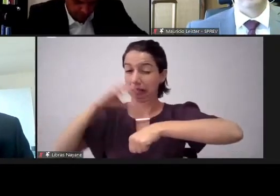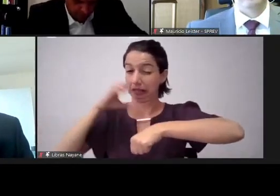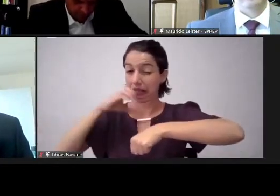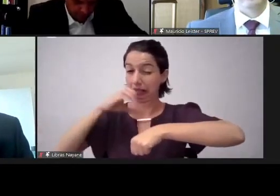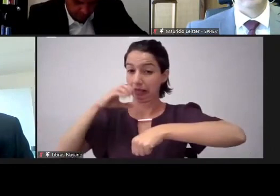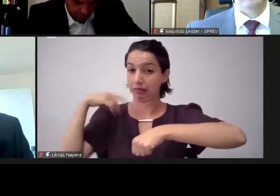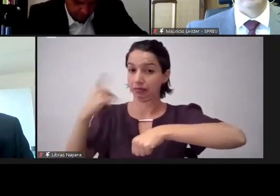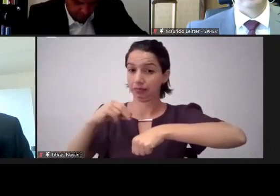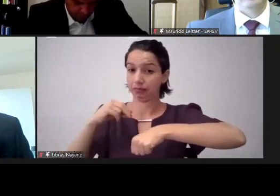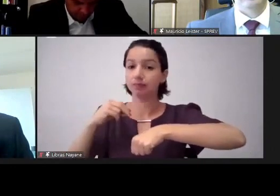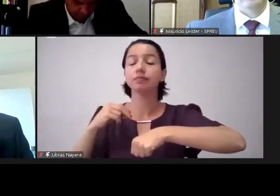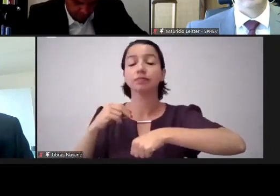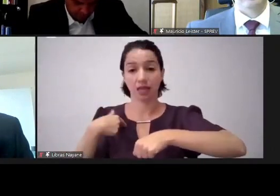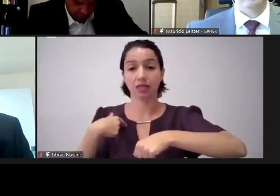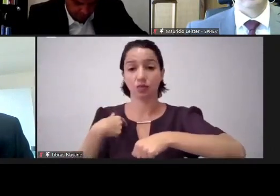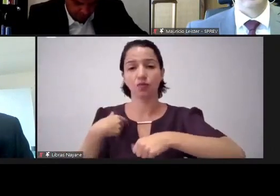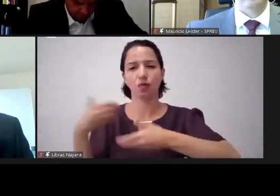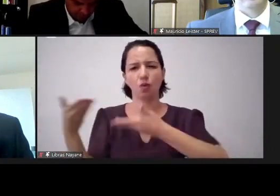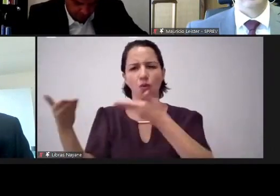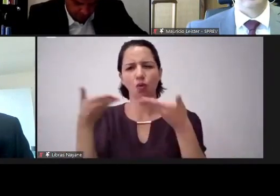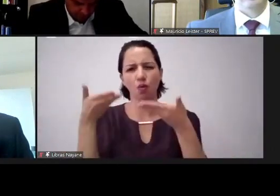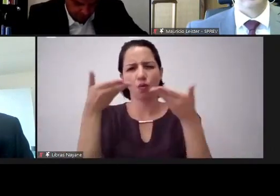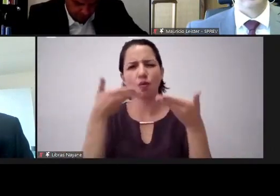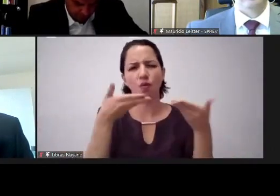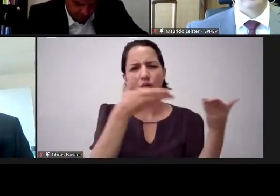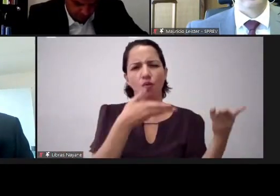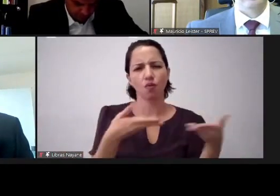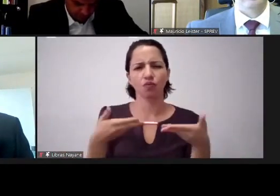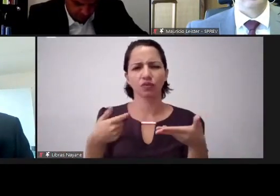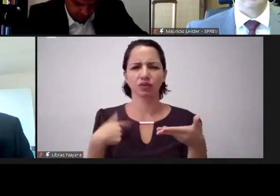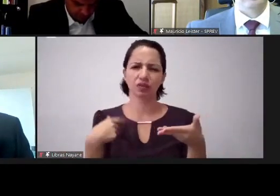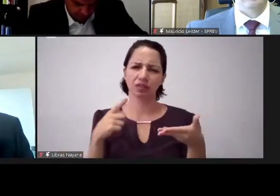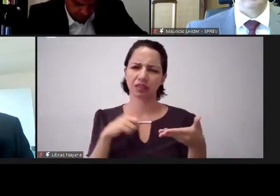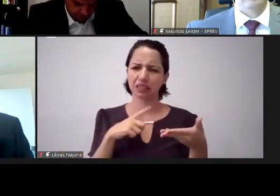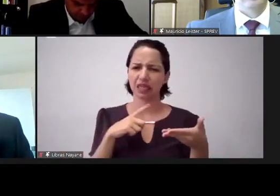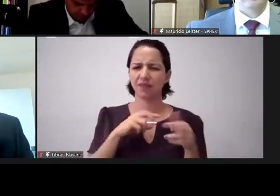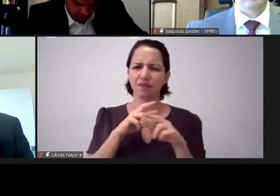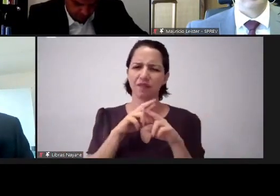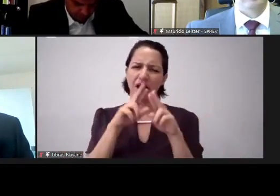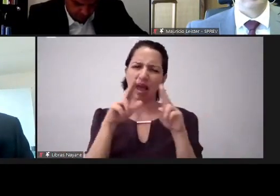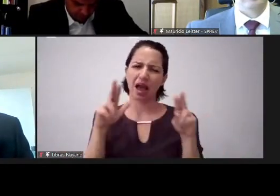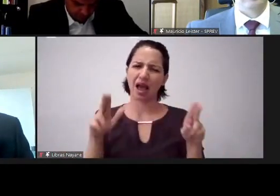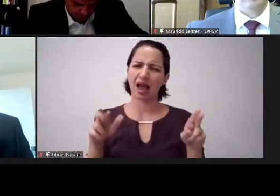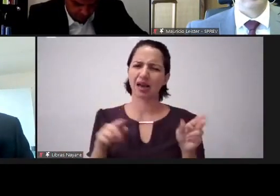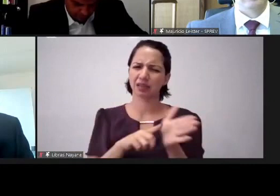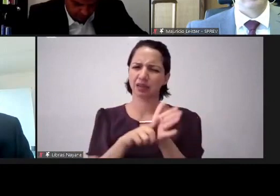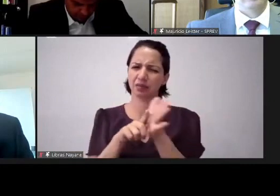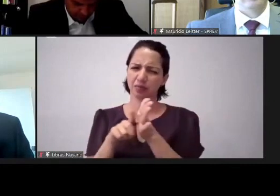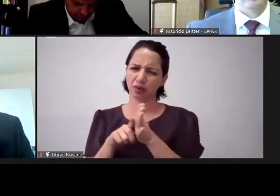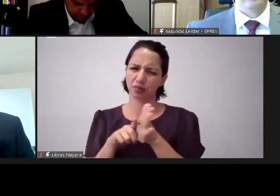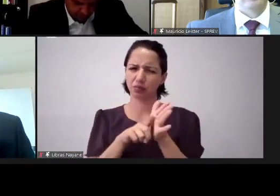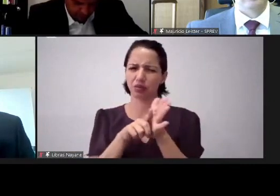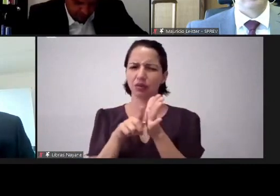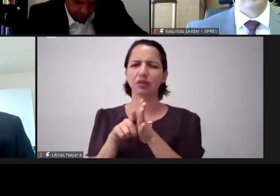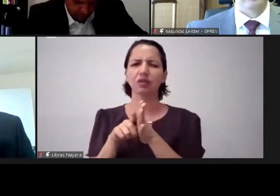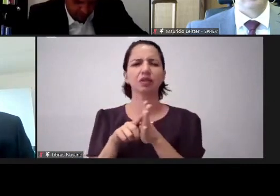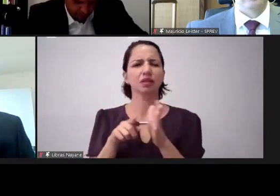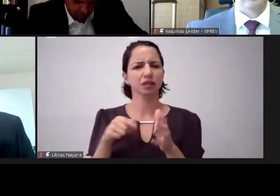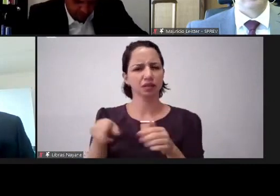time. I will pass the floor to you, because there are many questions. I try to combine them